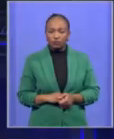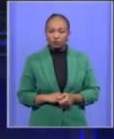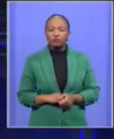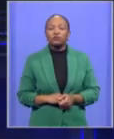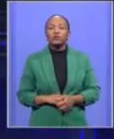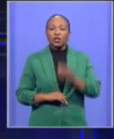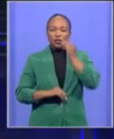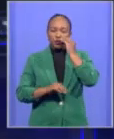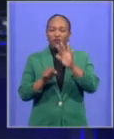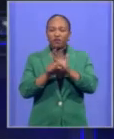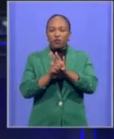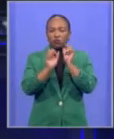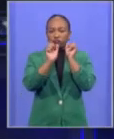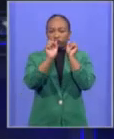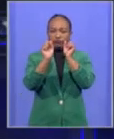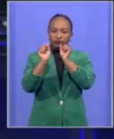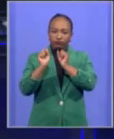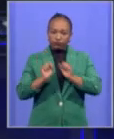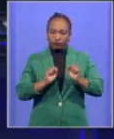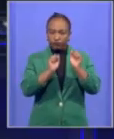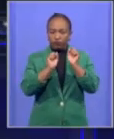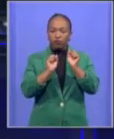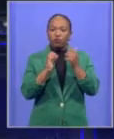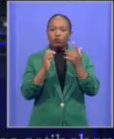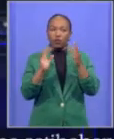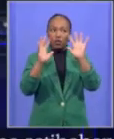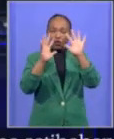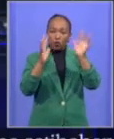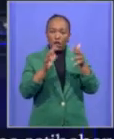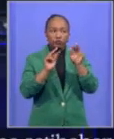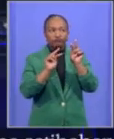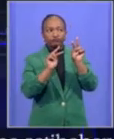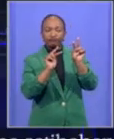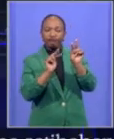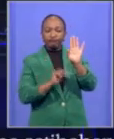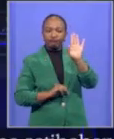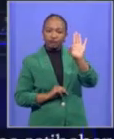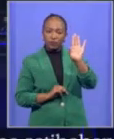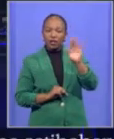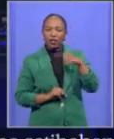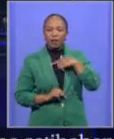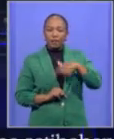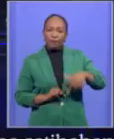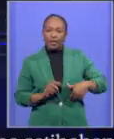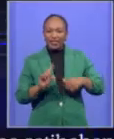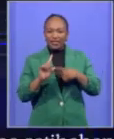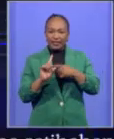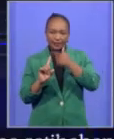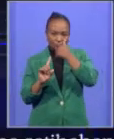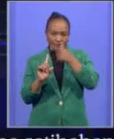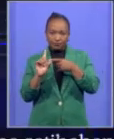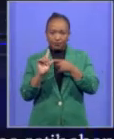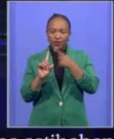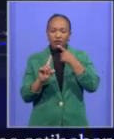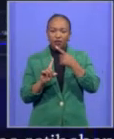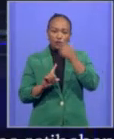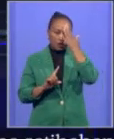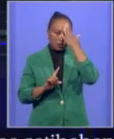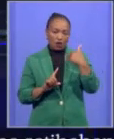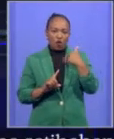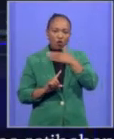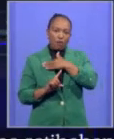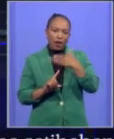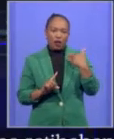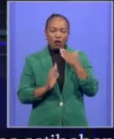Tsona re di thakgola ka ho lahlela bofofu matjhabeng. Mopresidente Cyril Ramaphosa o re makatoliki le bohle ho tsa bodumedi ba wetswe ke leru